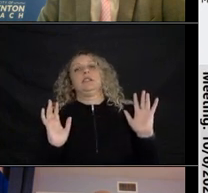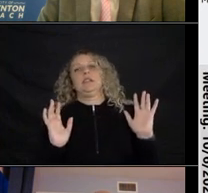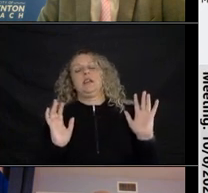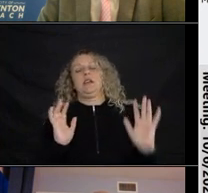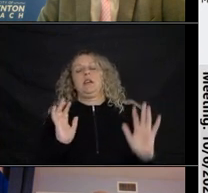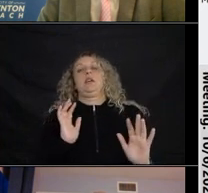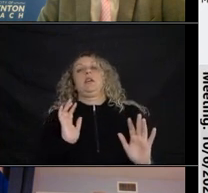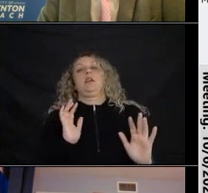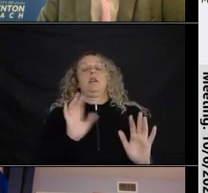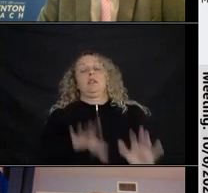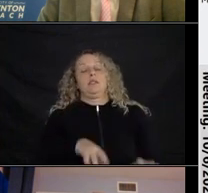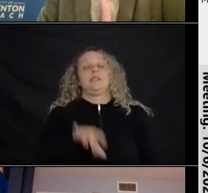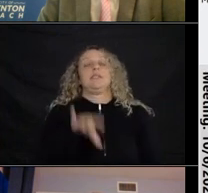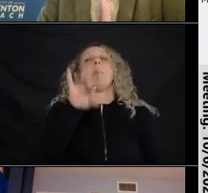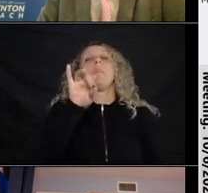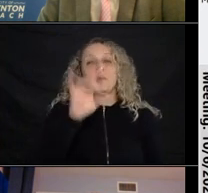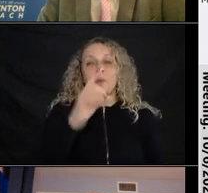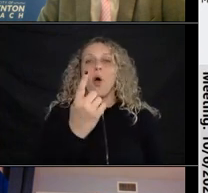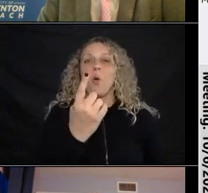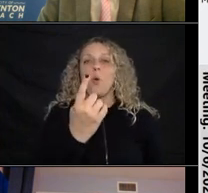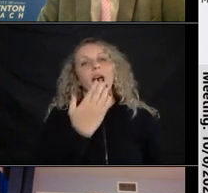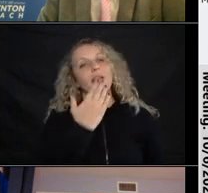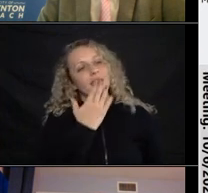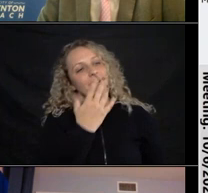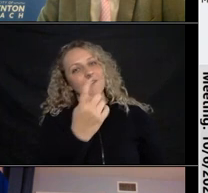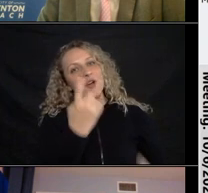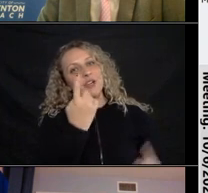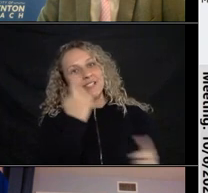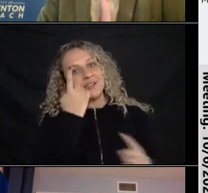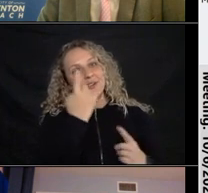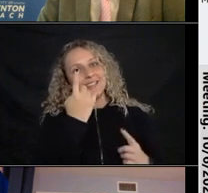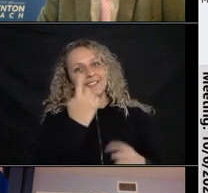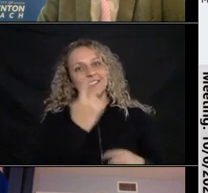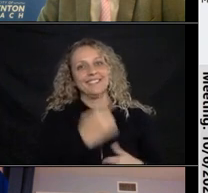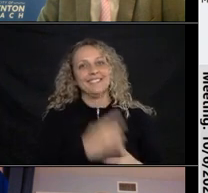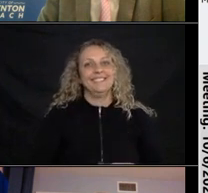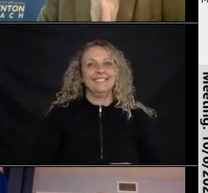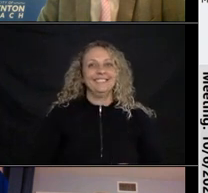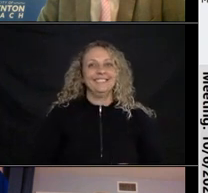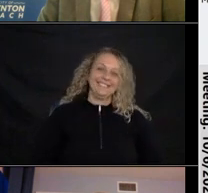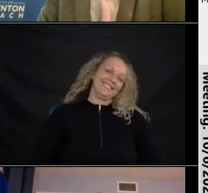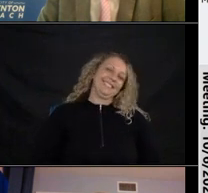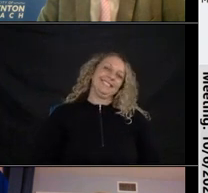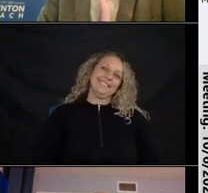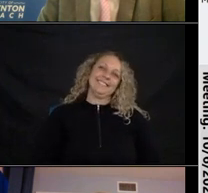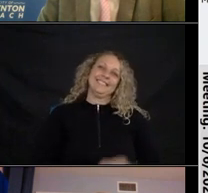stumble upon one. Thank you for your consideration.